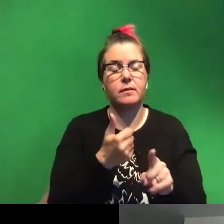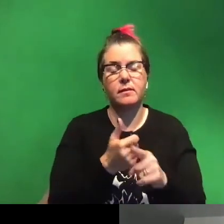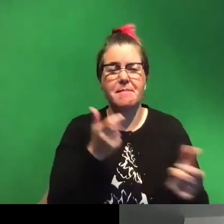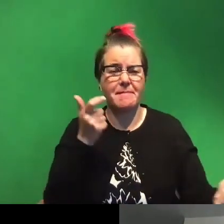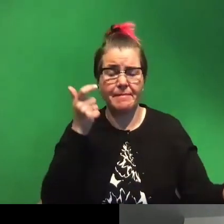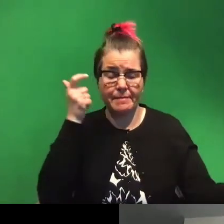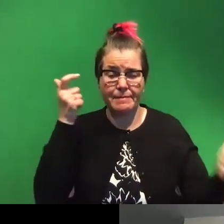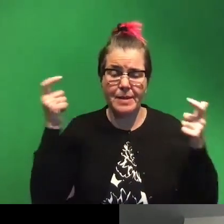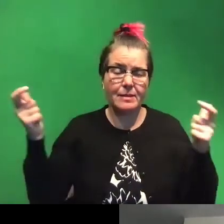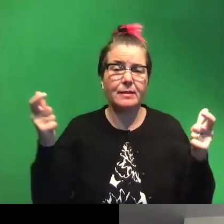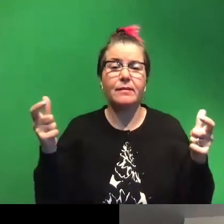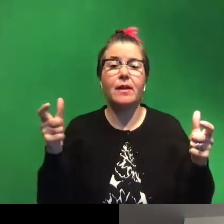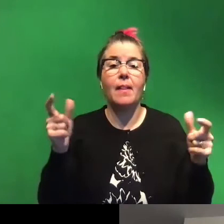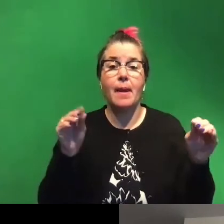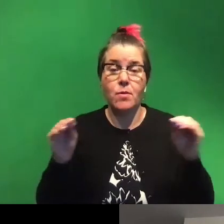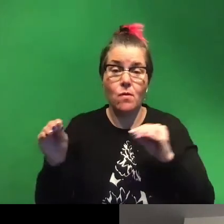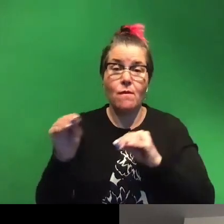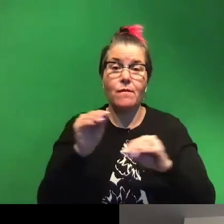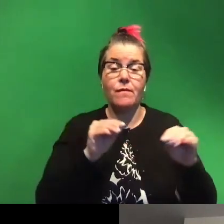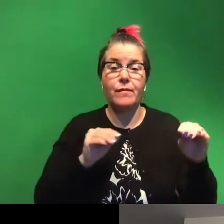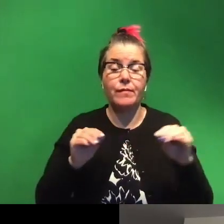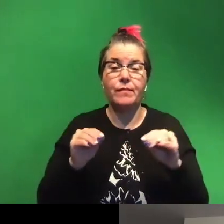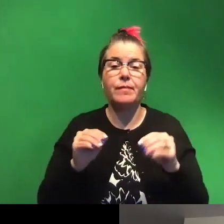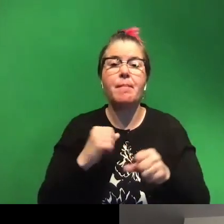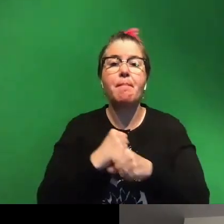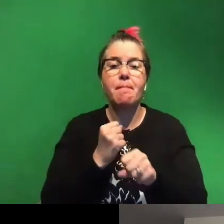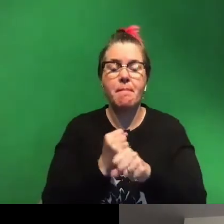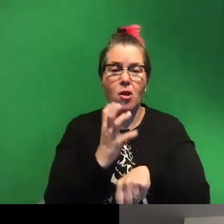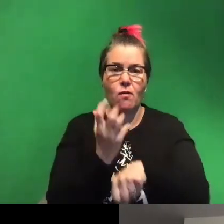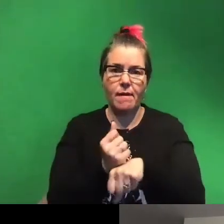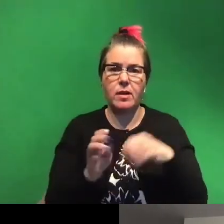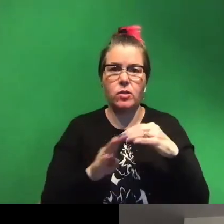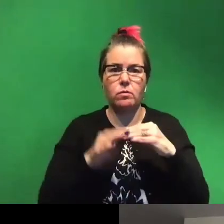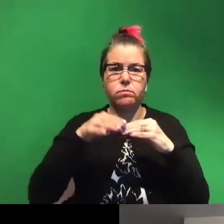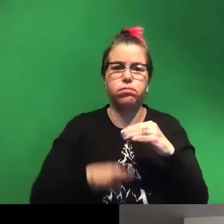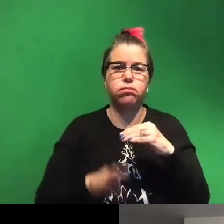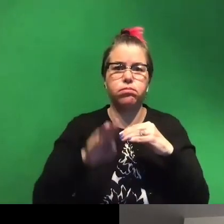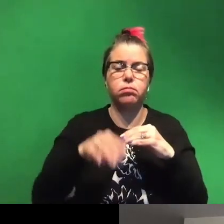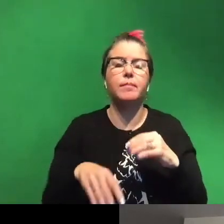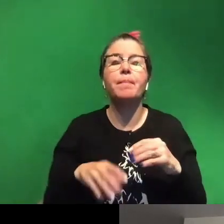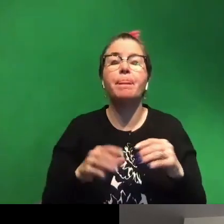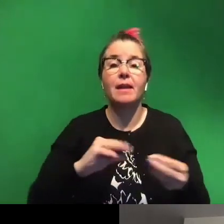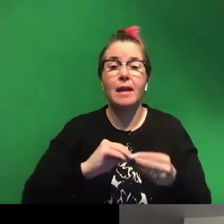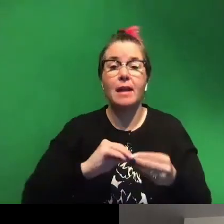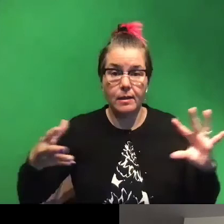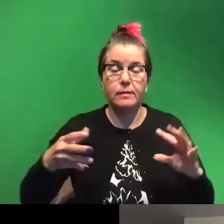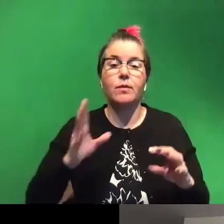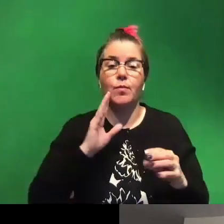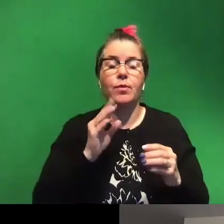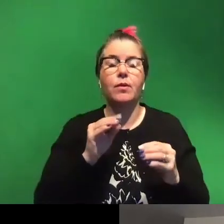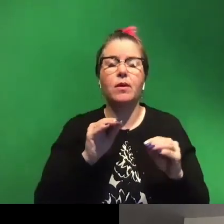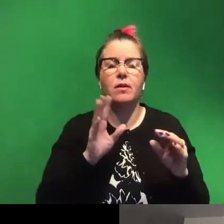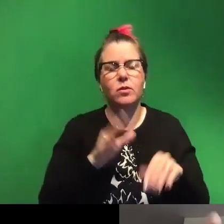Mm-hmm. And when they move around, they produce gravitational waves. In a galaxy, the movement is so slow.